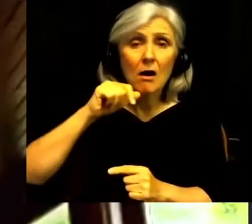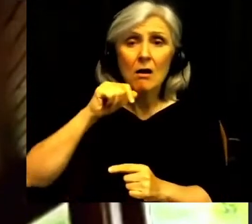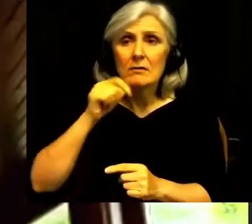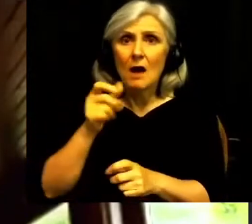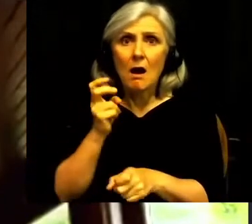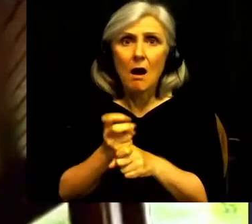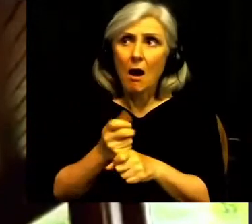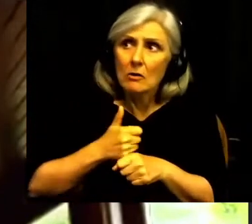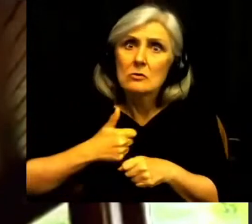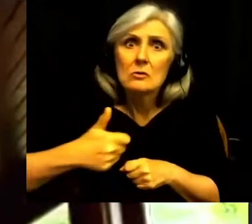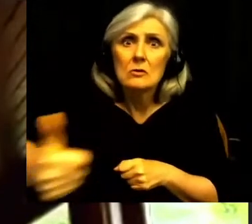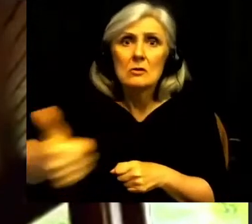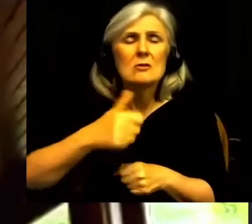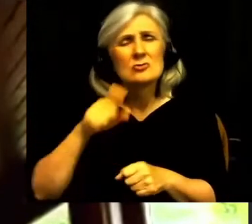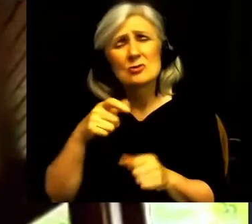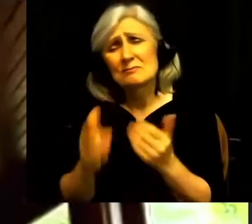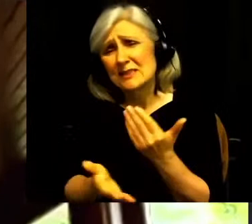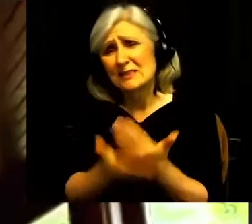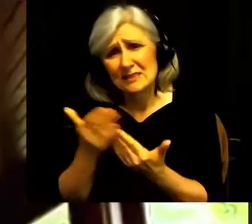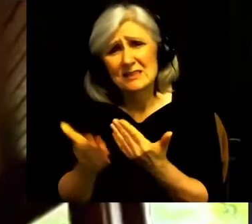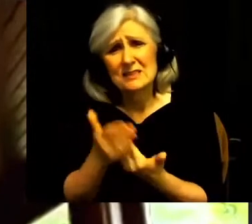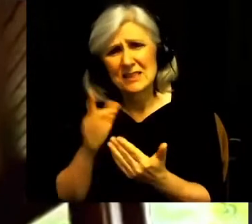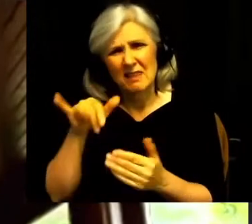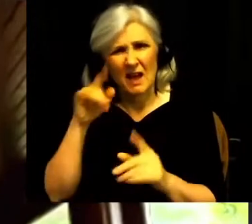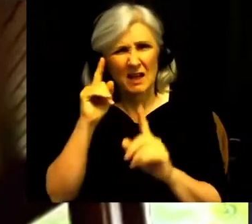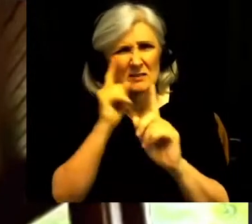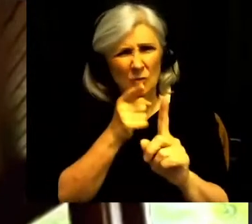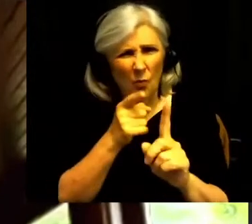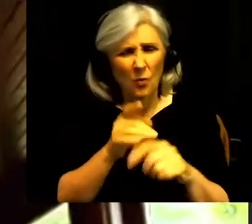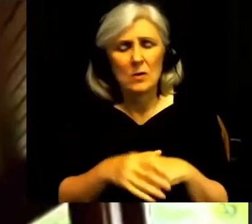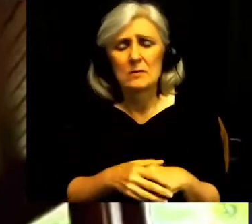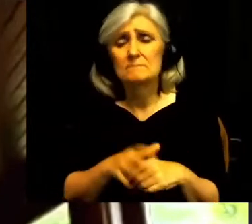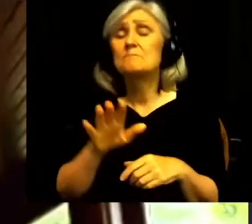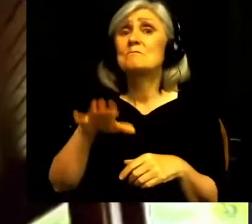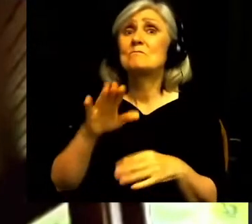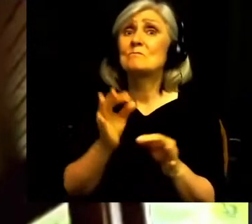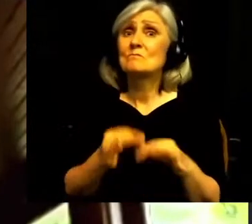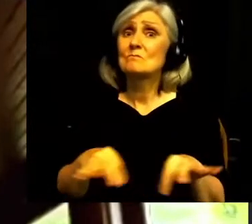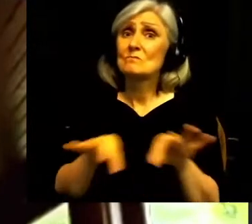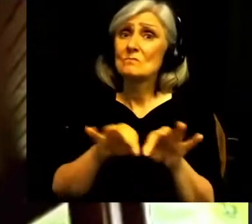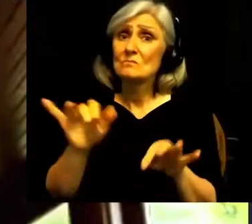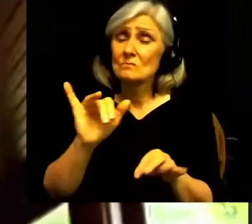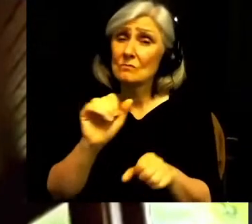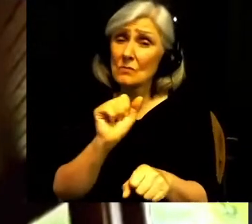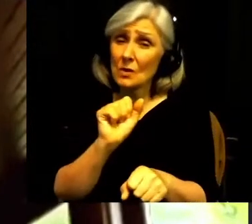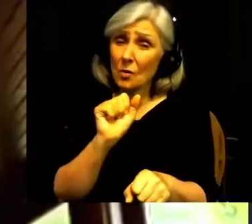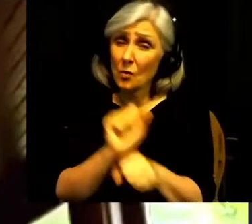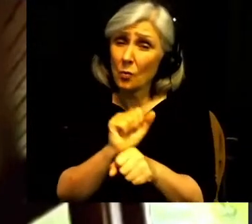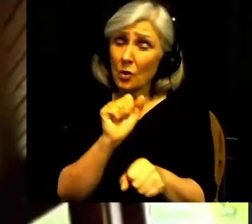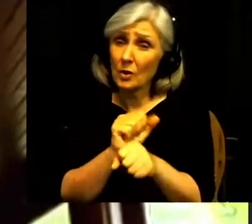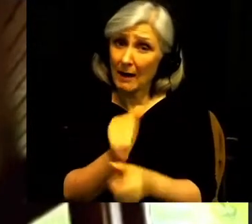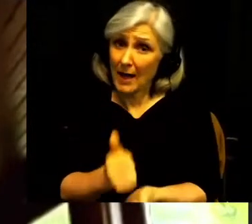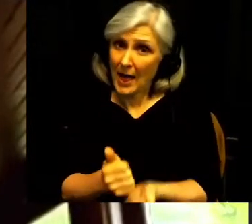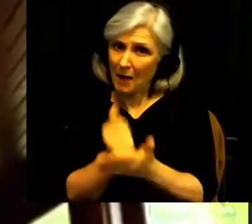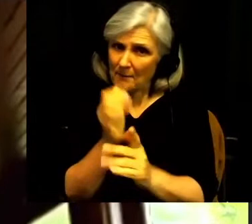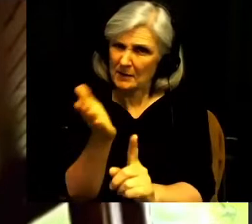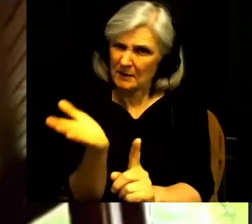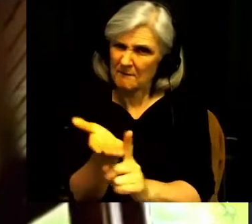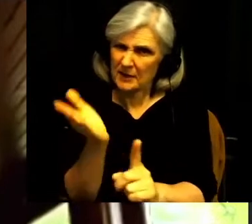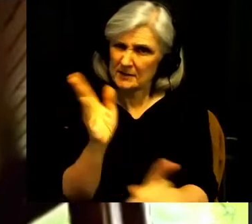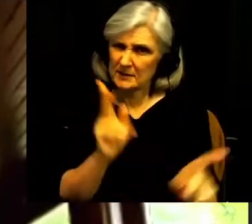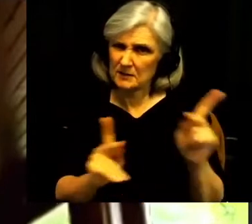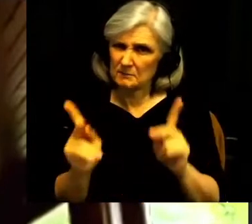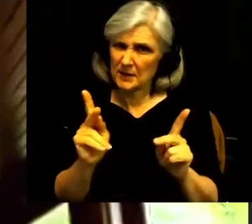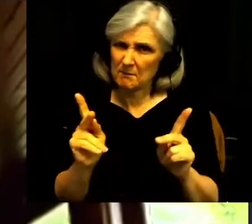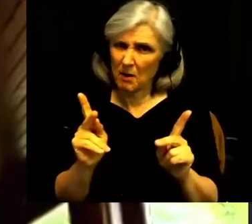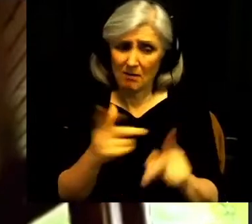piece, and I think all of you in the media are good partners for this, is to work on vaccine confidence among the public by telling the